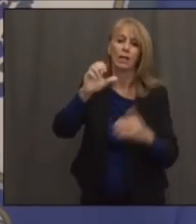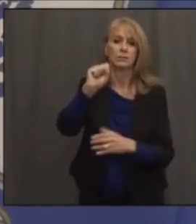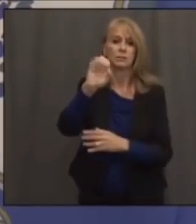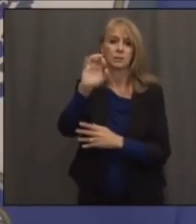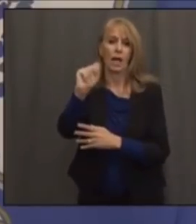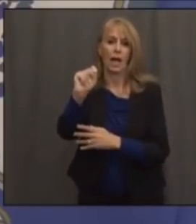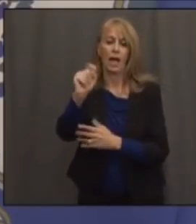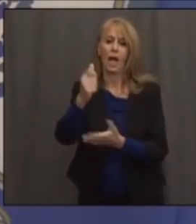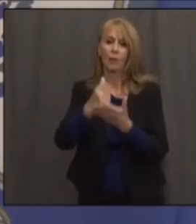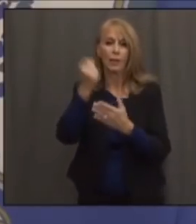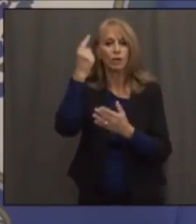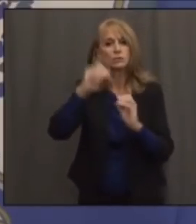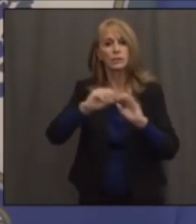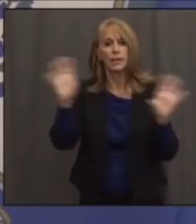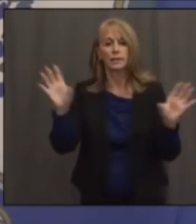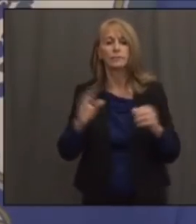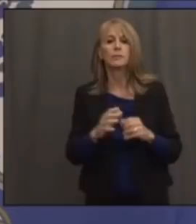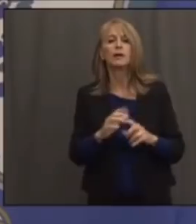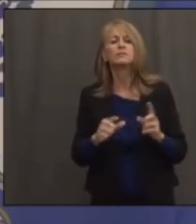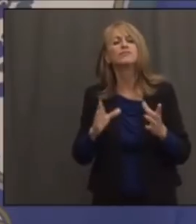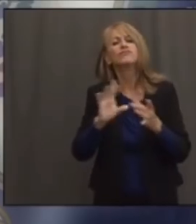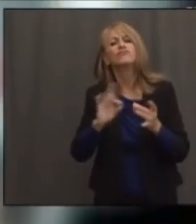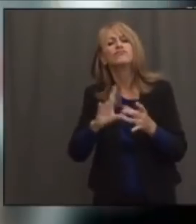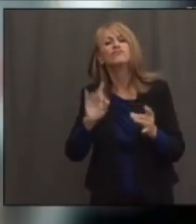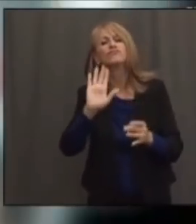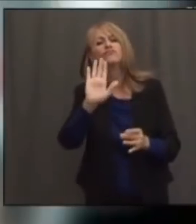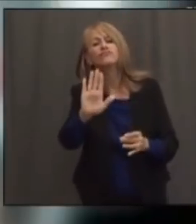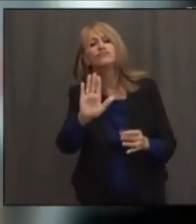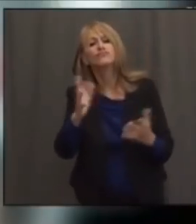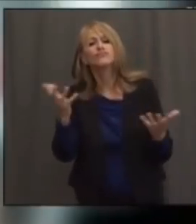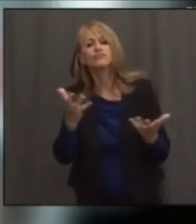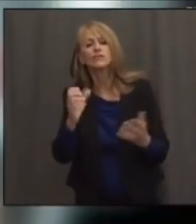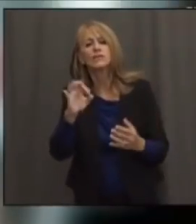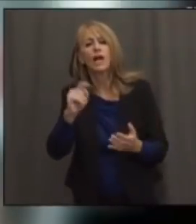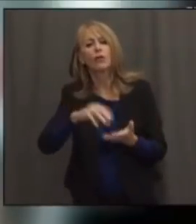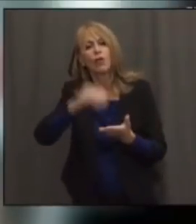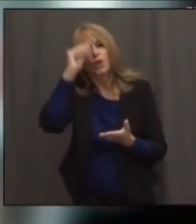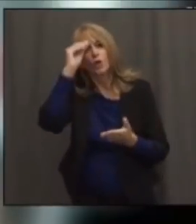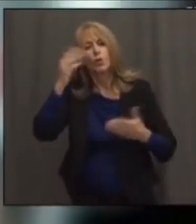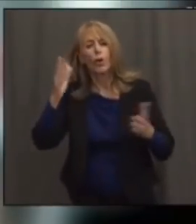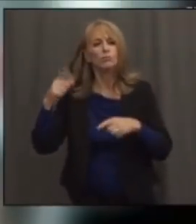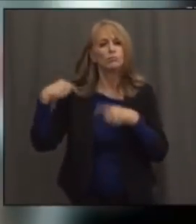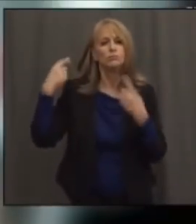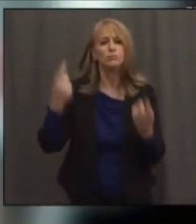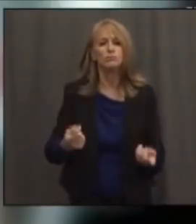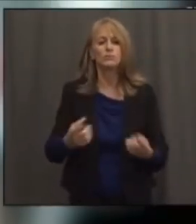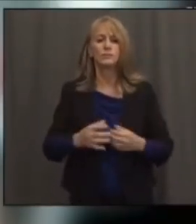Scott. And what have we learned?